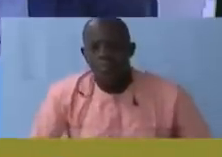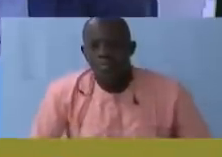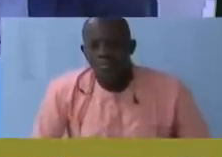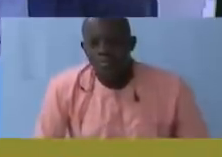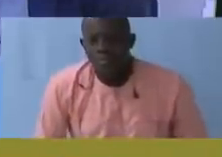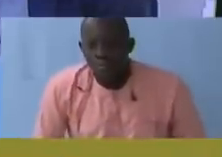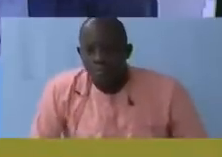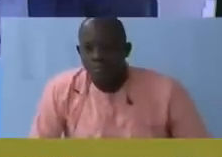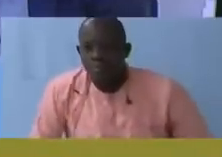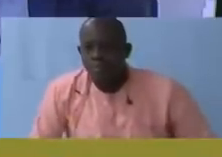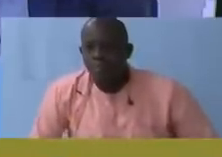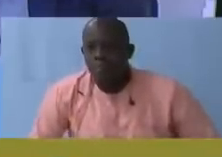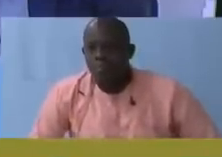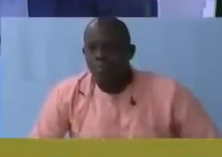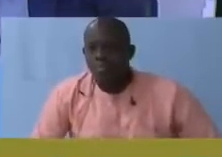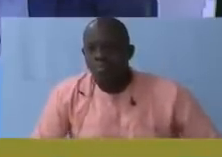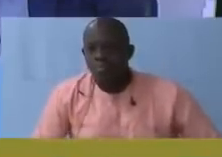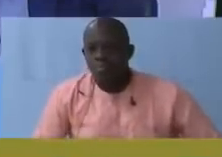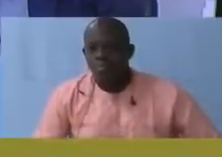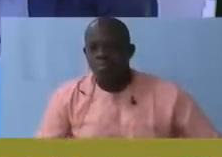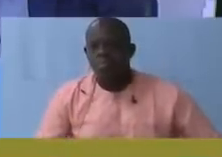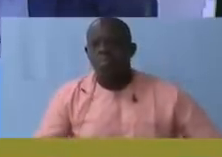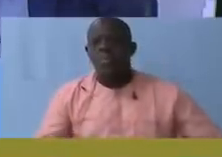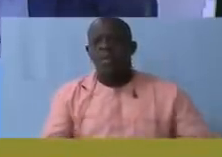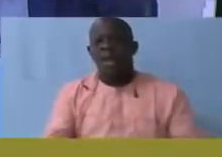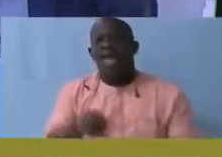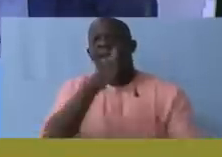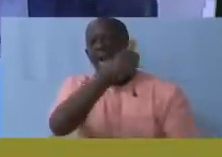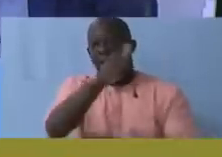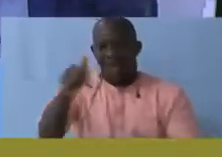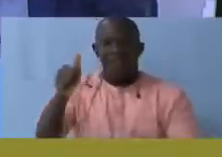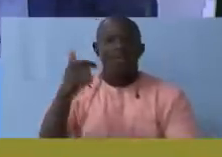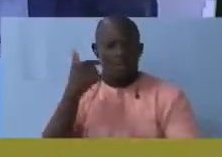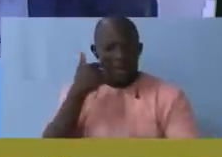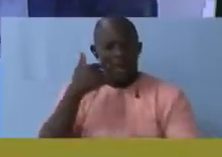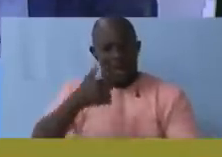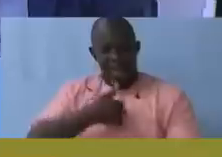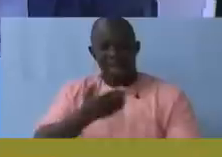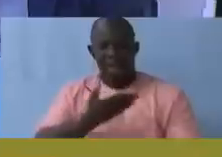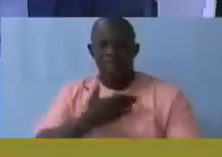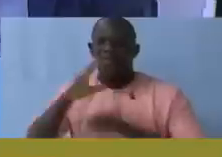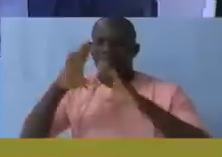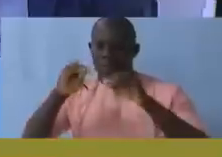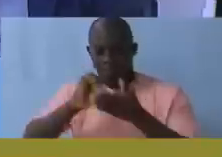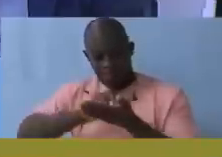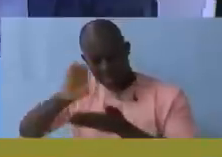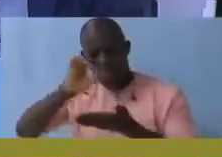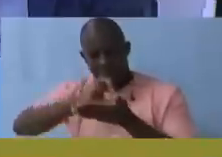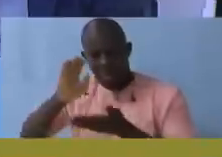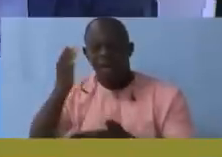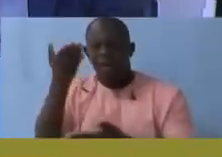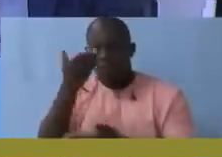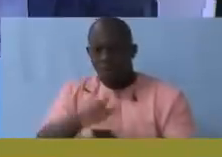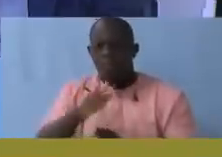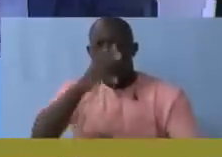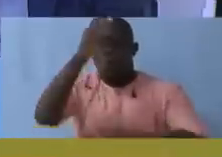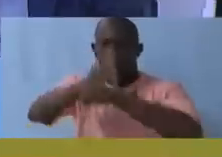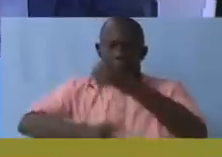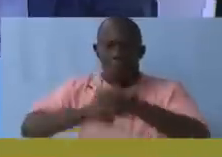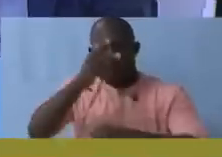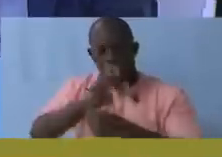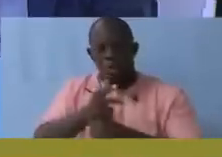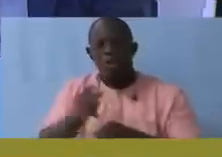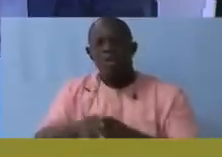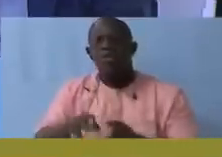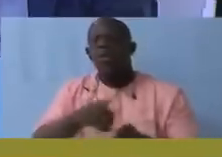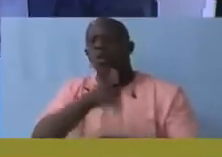every day I get messages all over the world, Mustafa. I was more depressed than any other person you